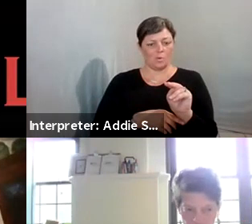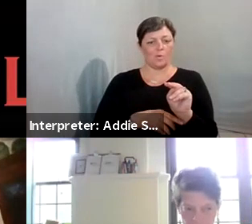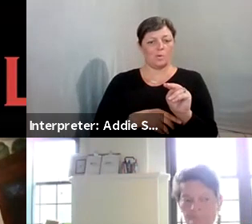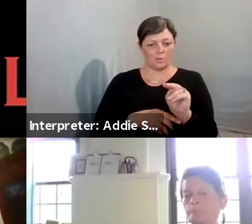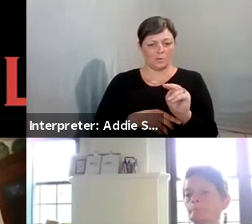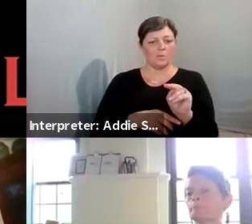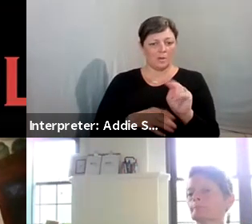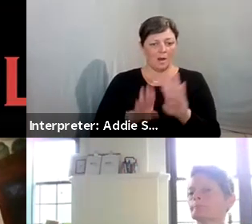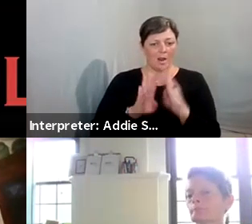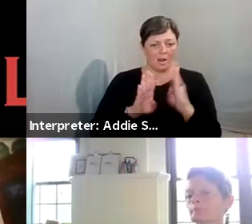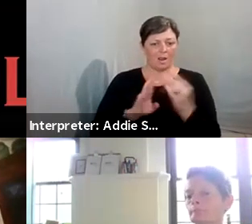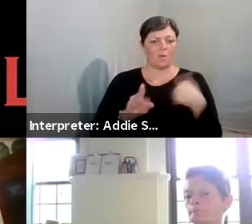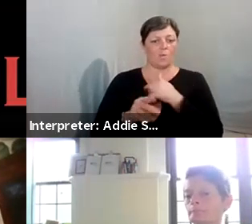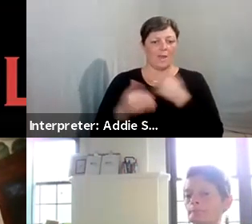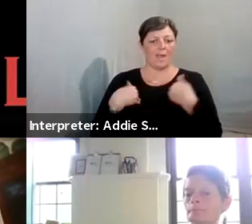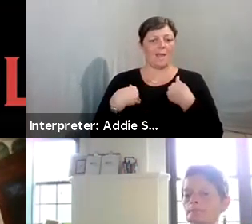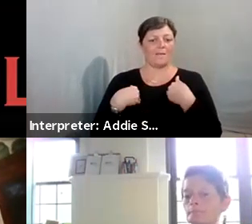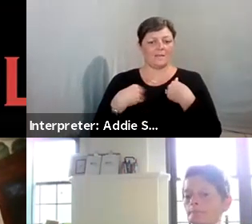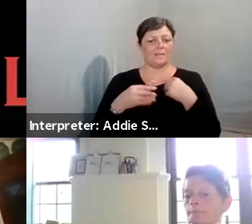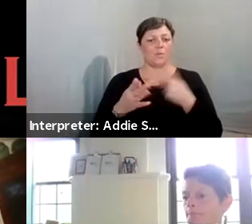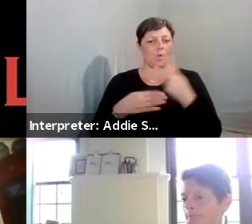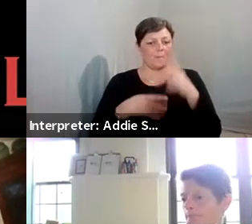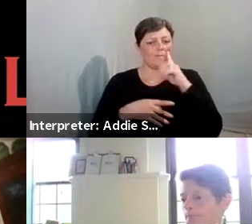programs for OPWDD, and it gives